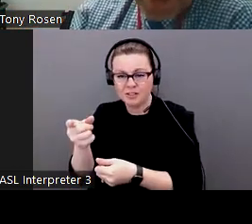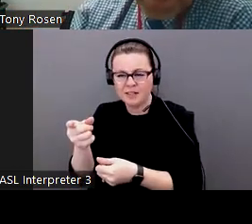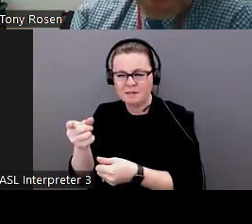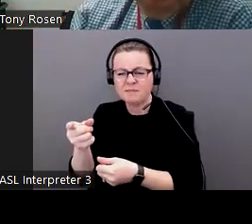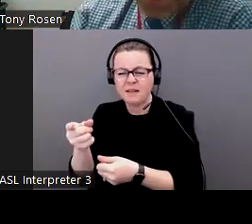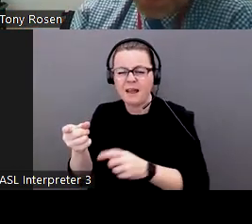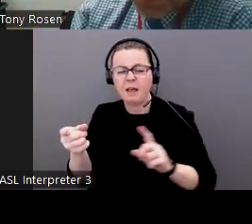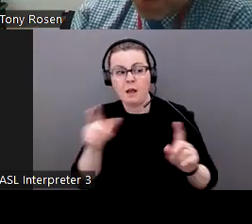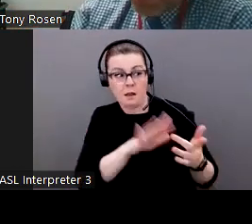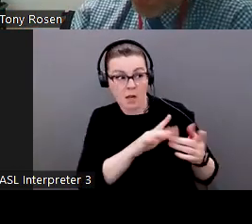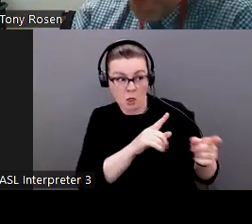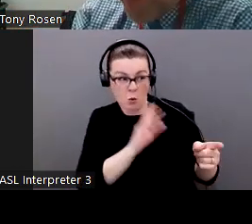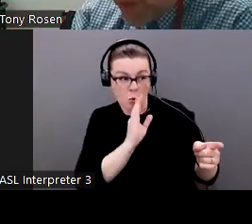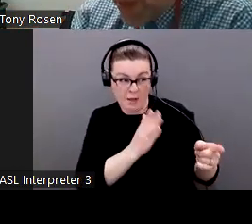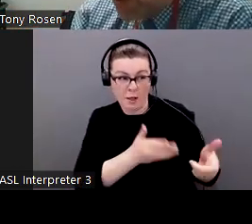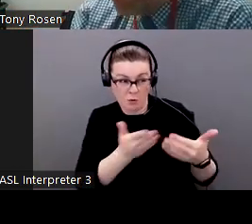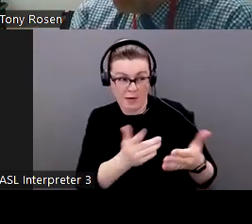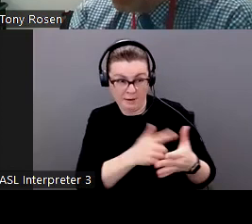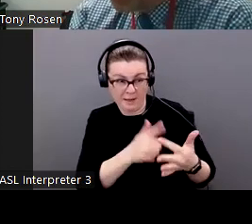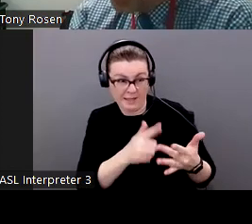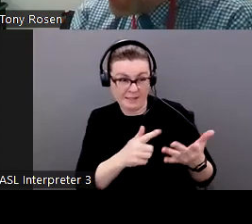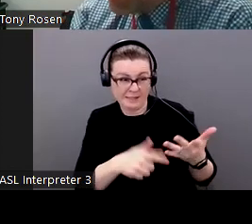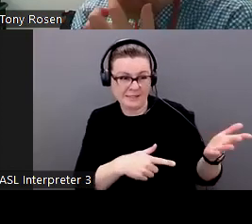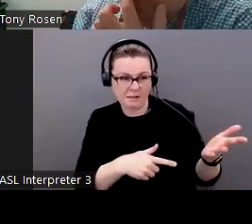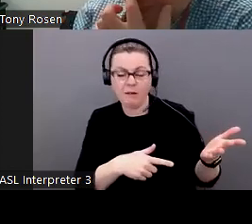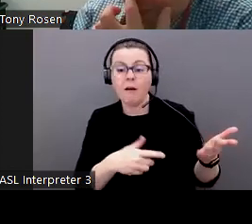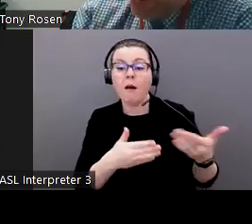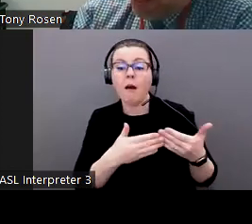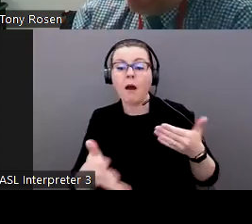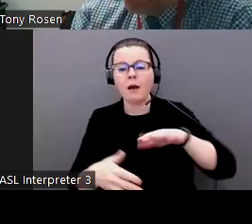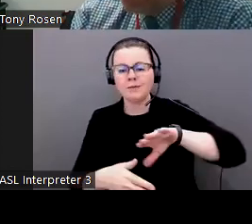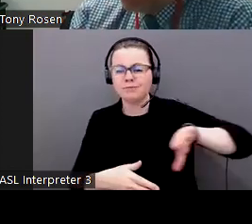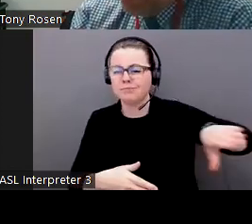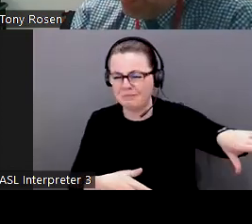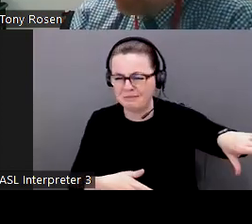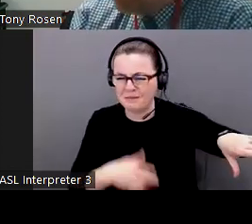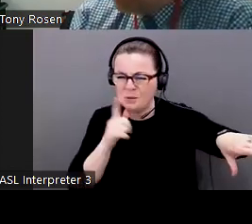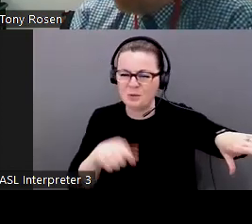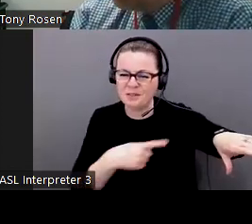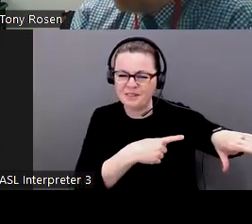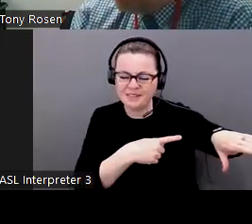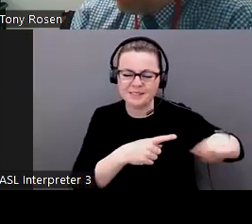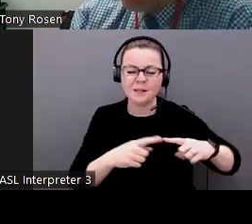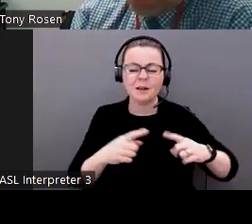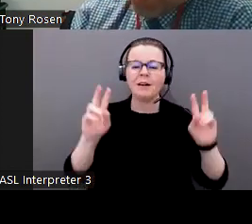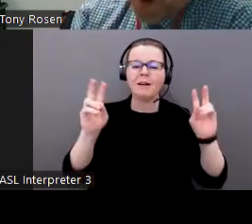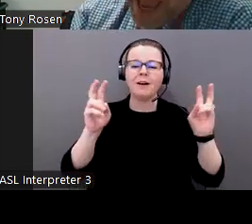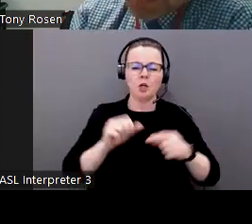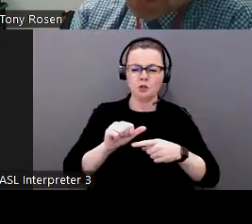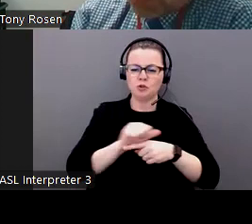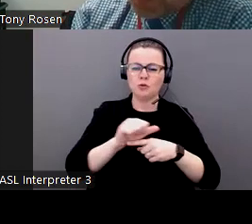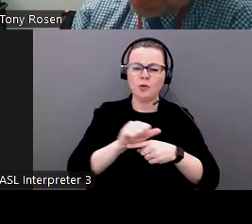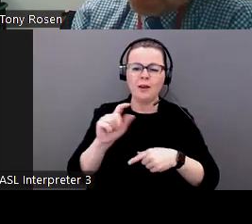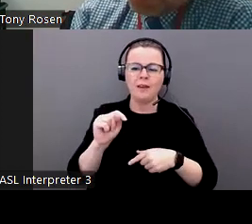going to recommend. And so we're hopefully train the trainering in a